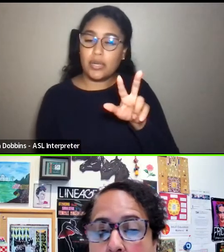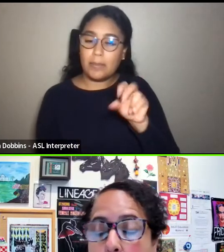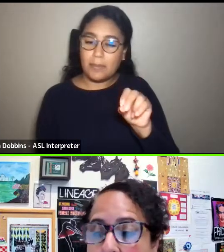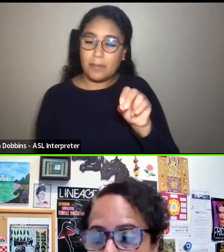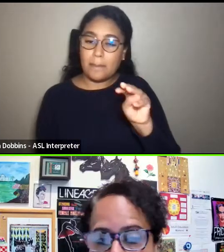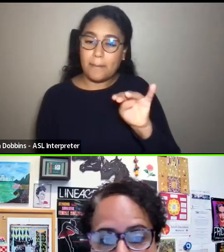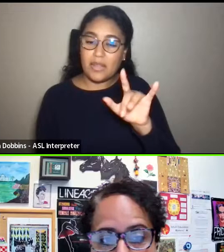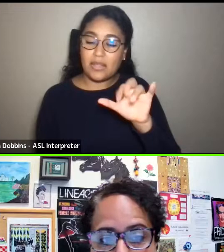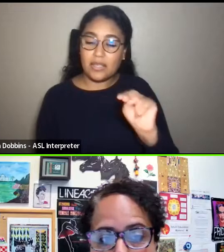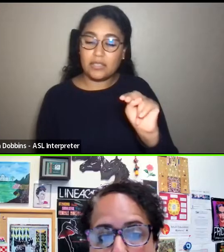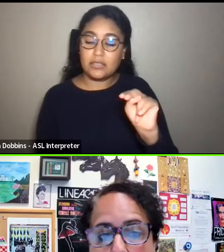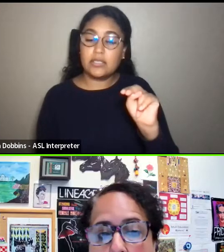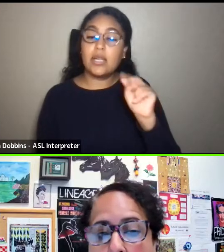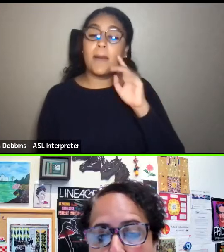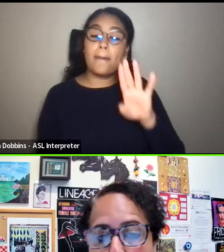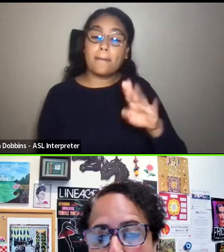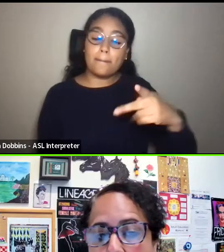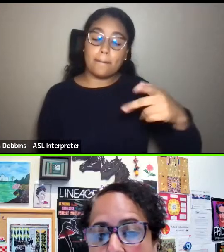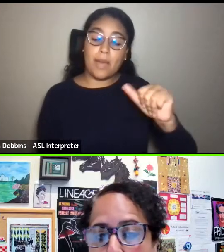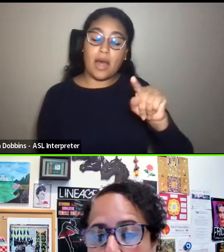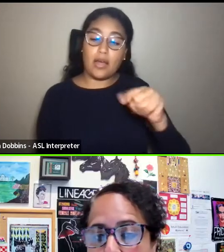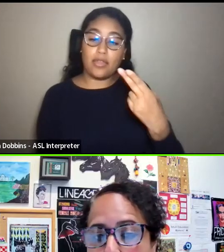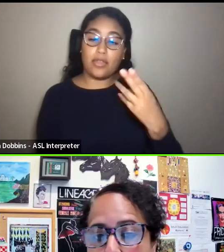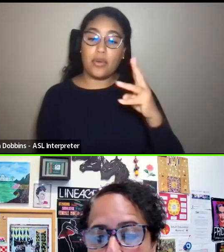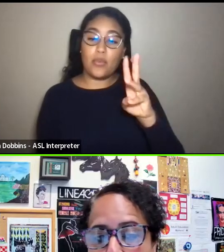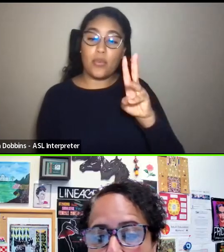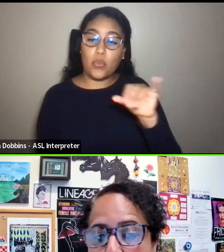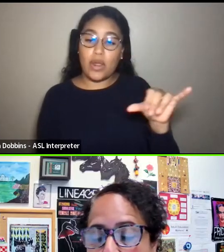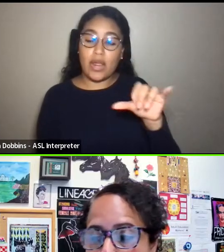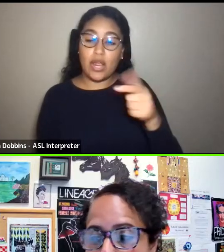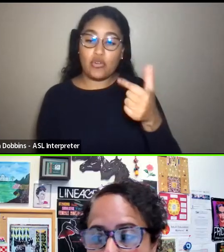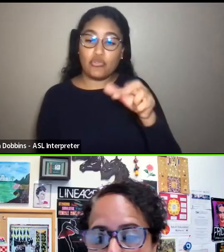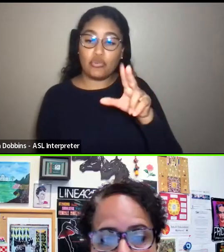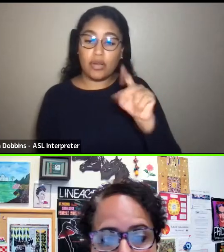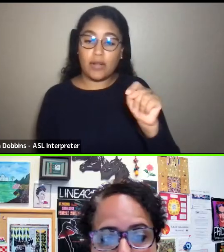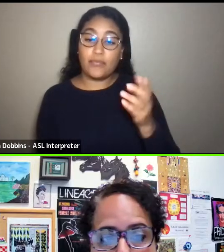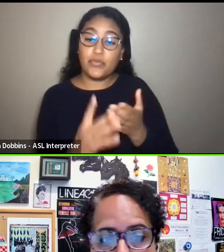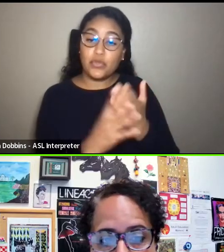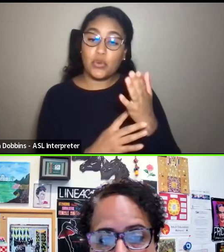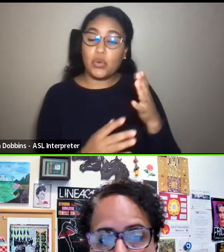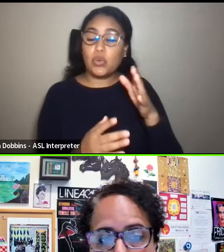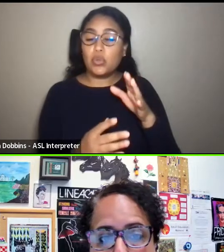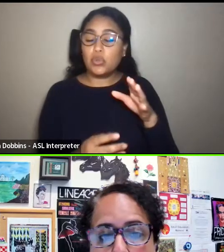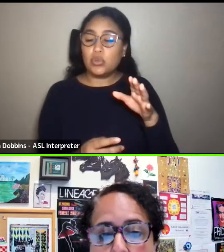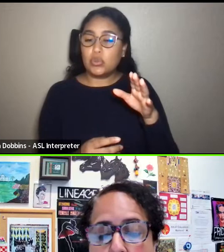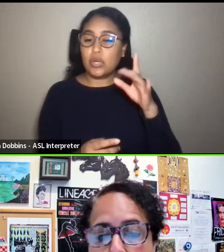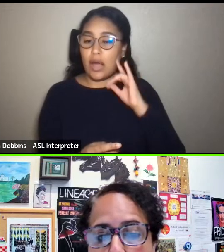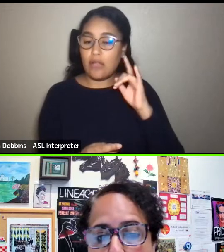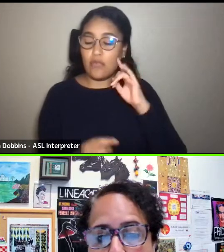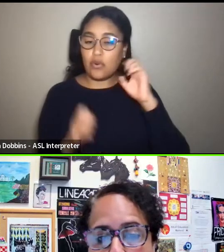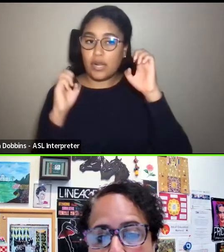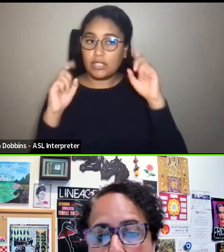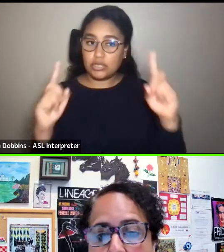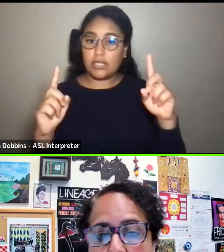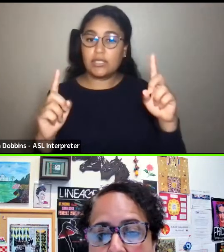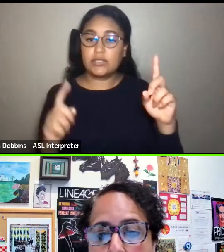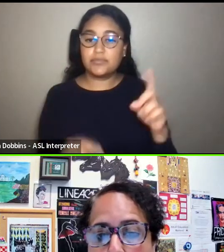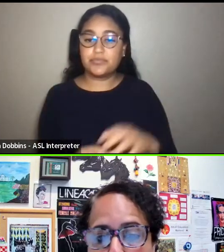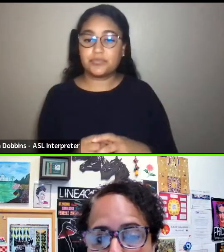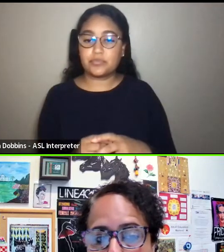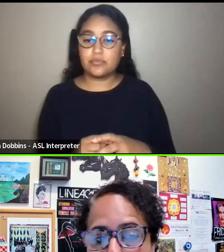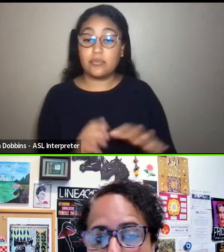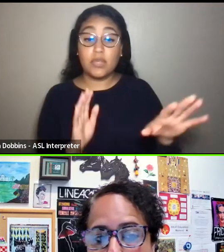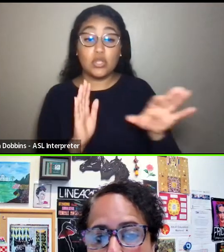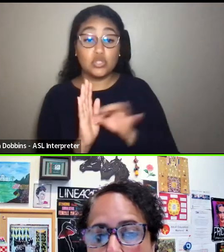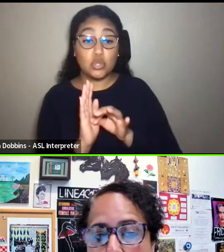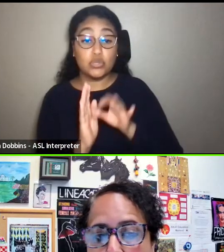Learner Healthcare Pathways Grant offered through California Department of Education and the Chancellor's Office. Chosen grantees will receive